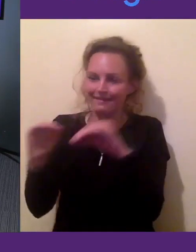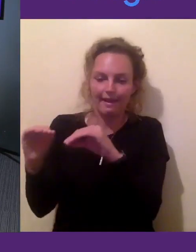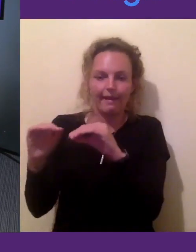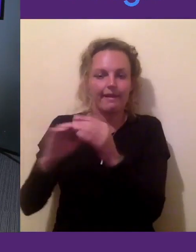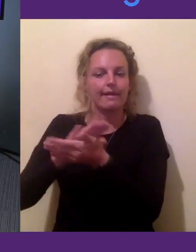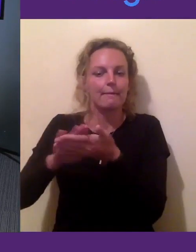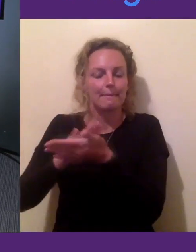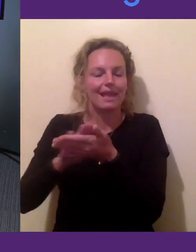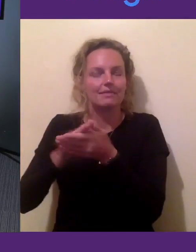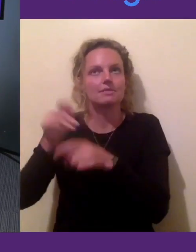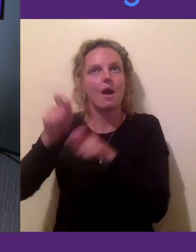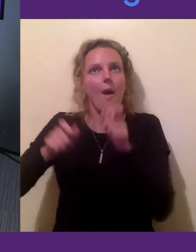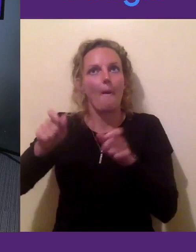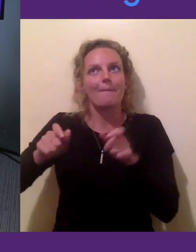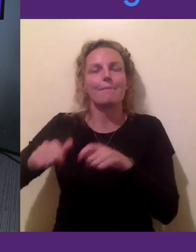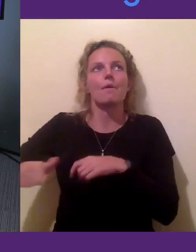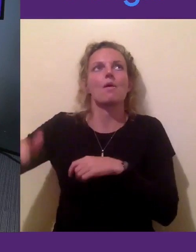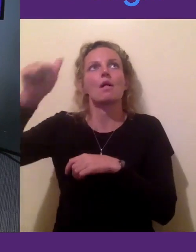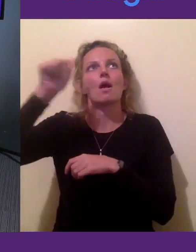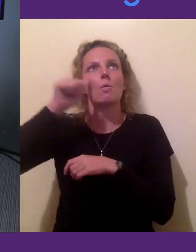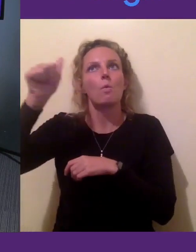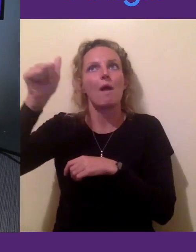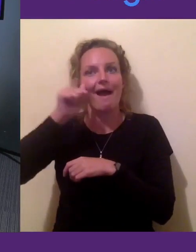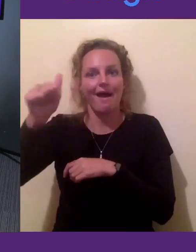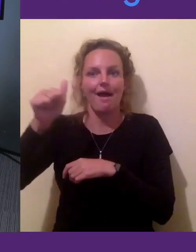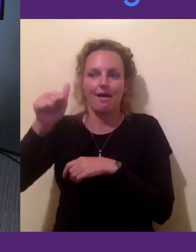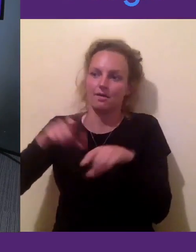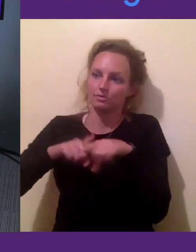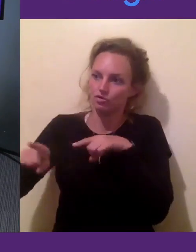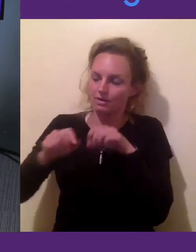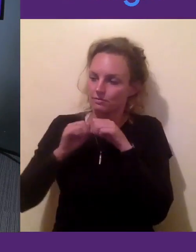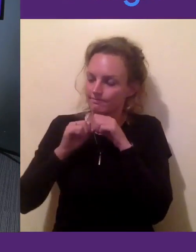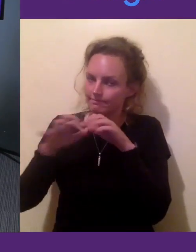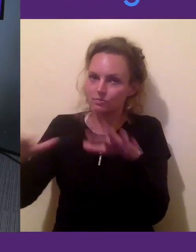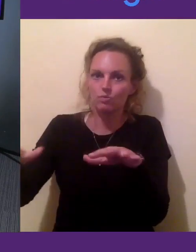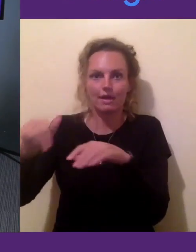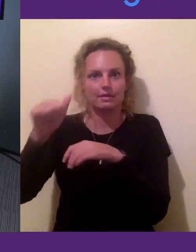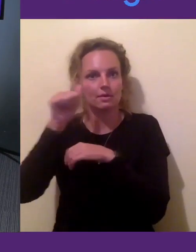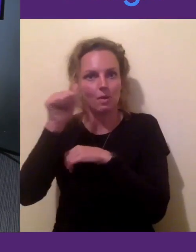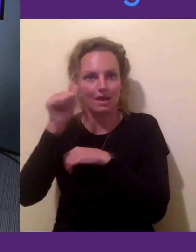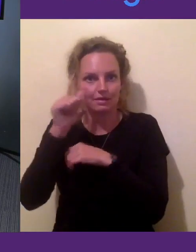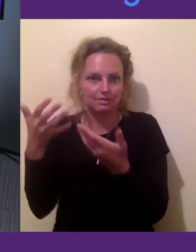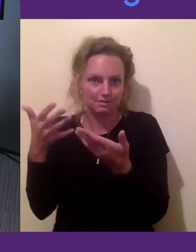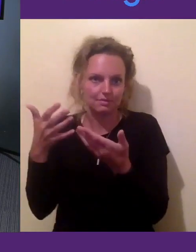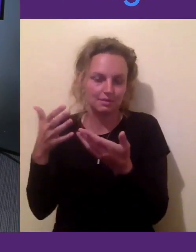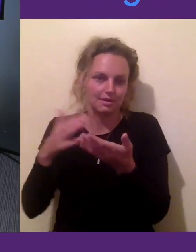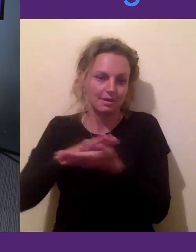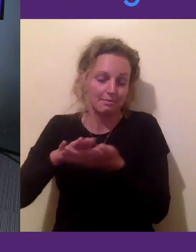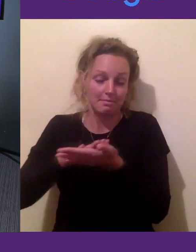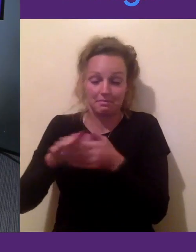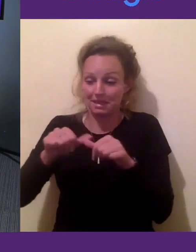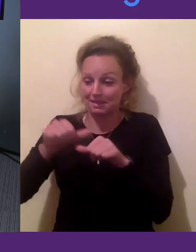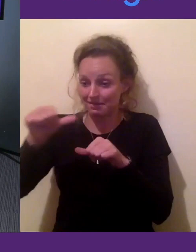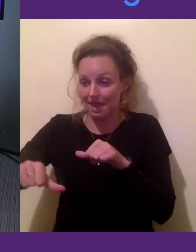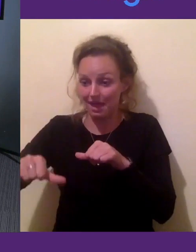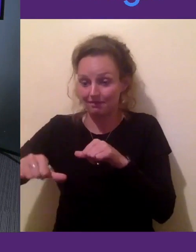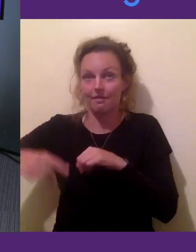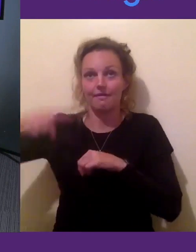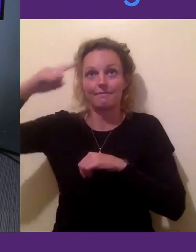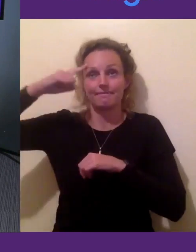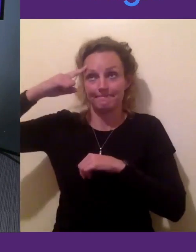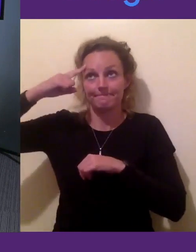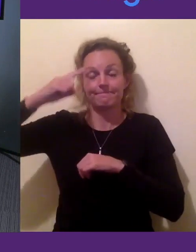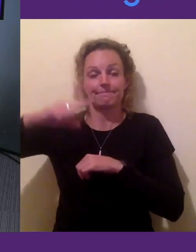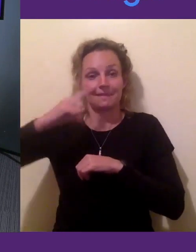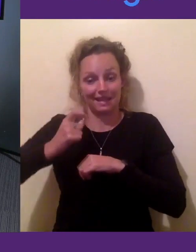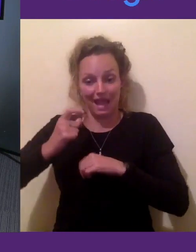get the knowledge and awareness out, because it can't just be mandated from top down. It needs to be top down, bottom up, middle out. You need to get everybody